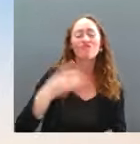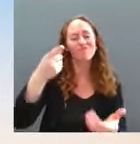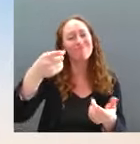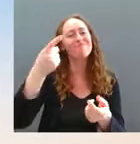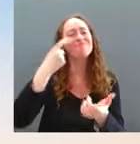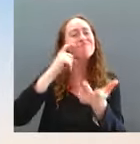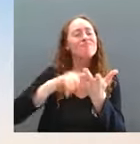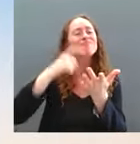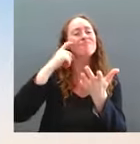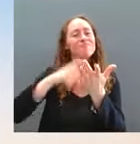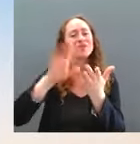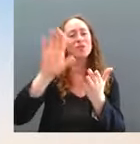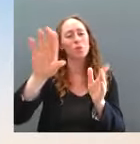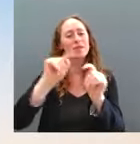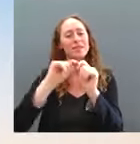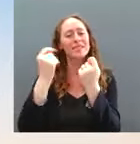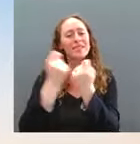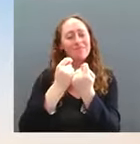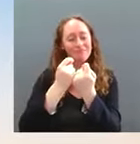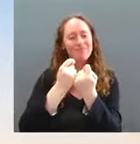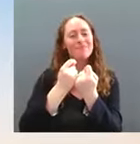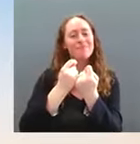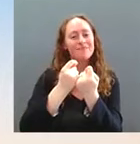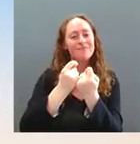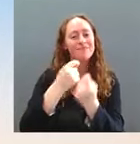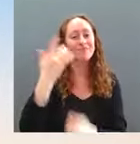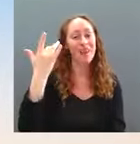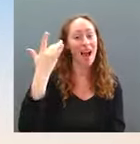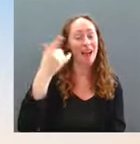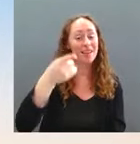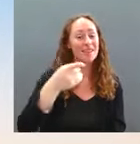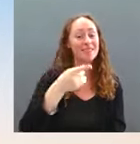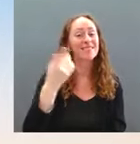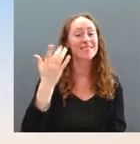your notice? I think I don't know that it's an American phrase.